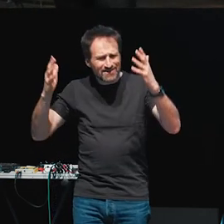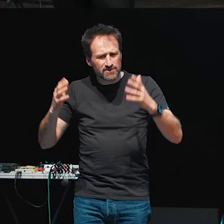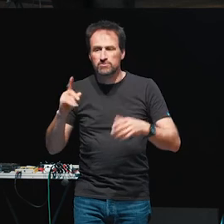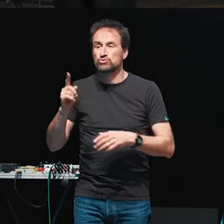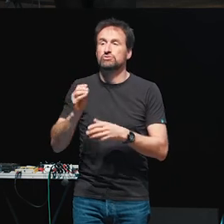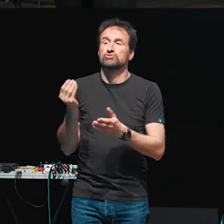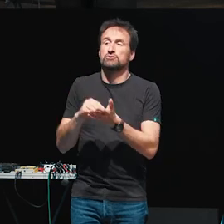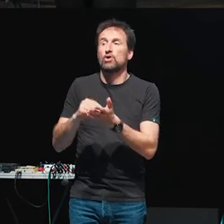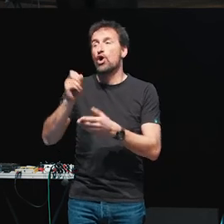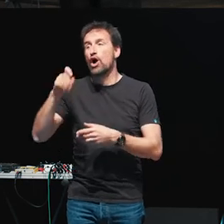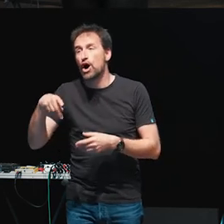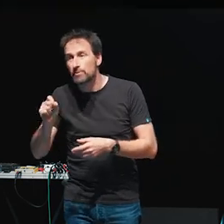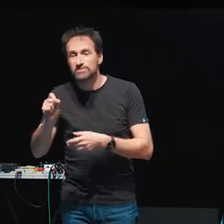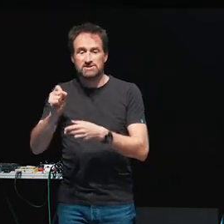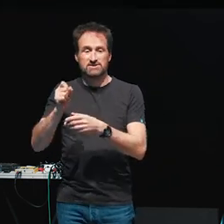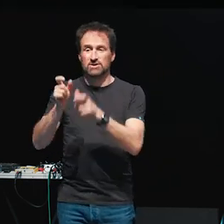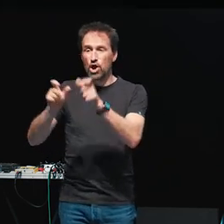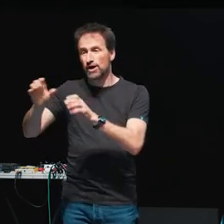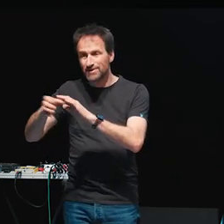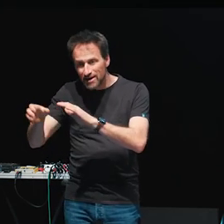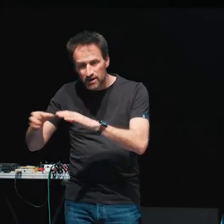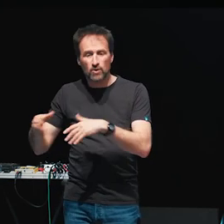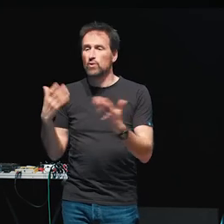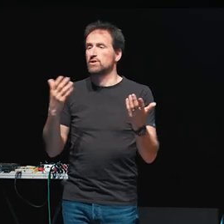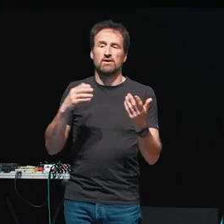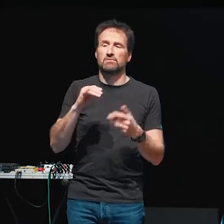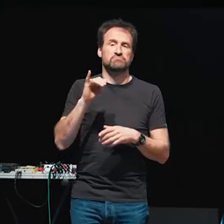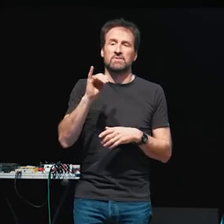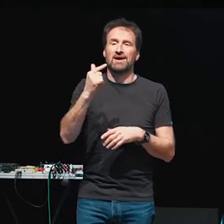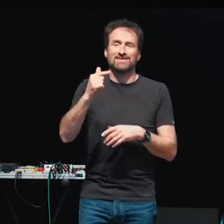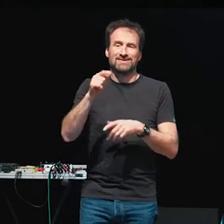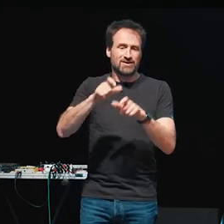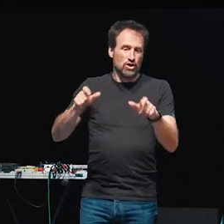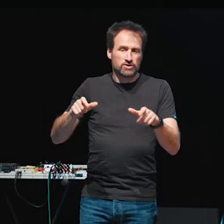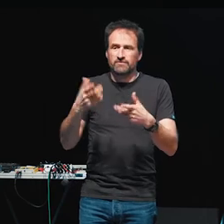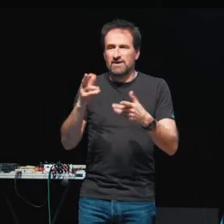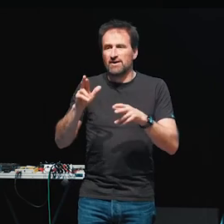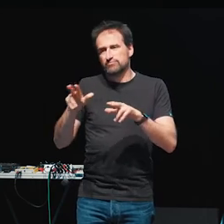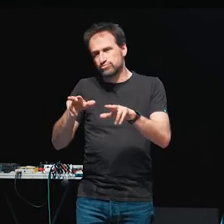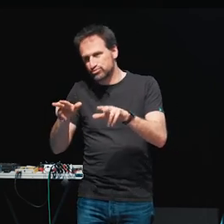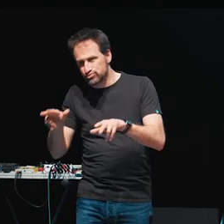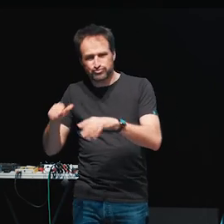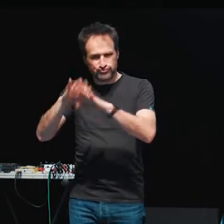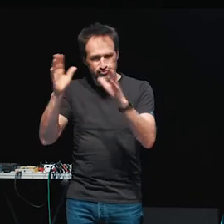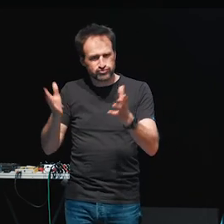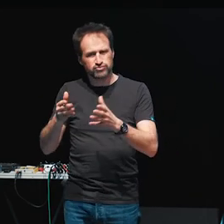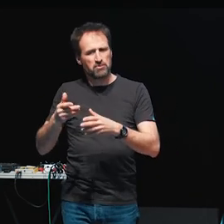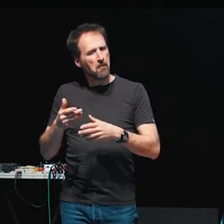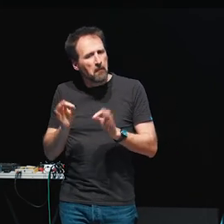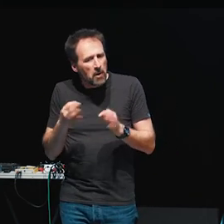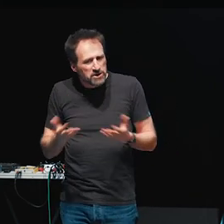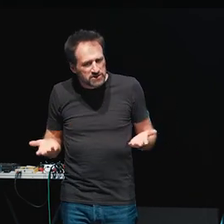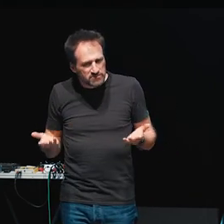particular ops professionals for something or IT people to take care of things. So it's also a less overhead in that